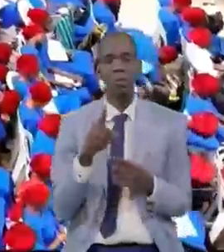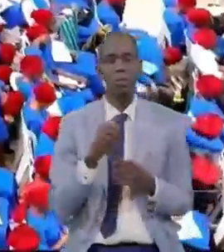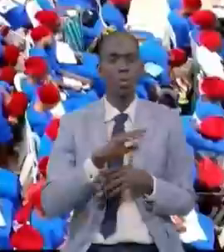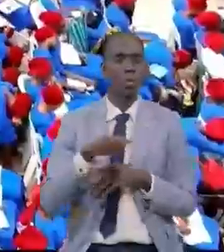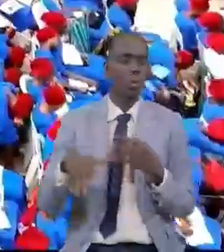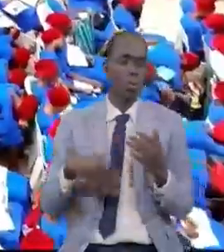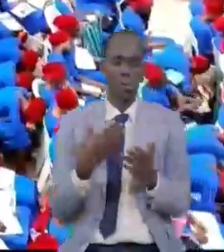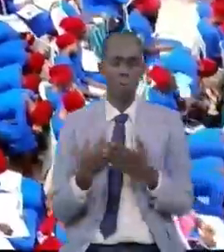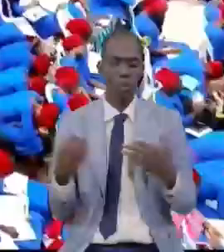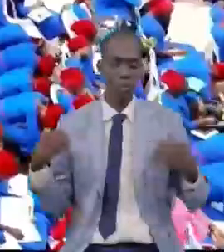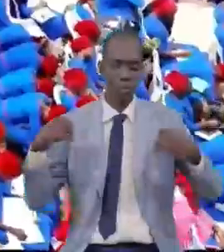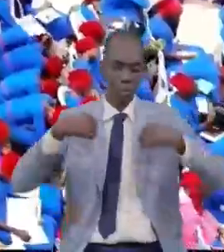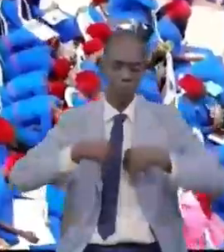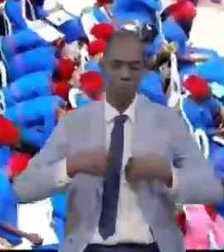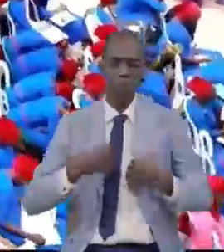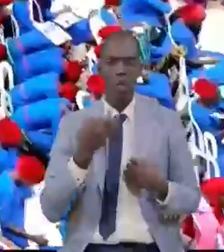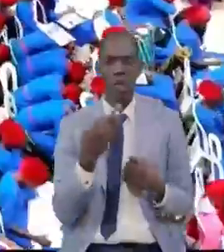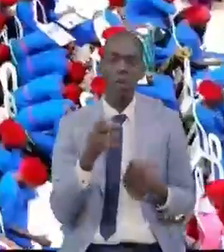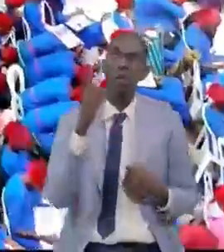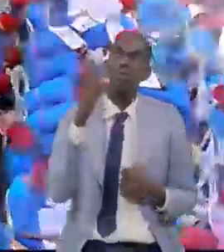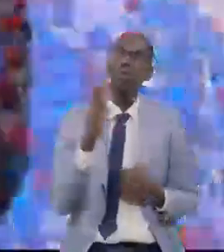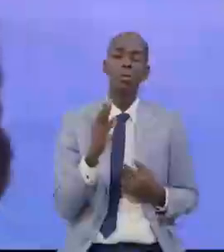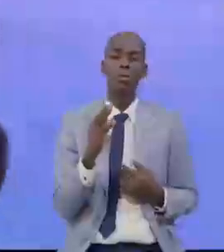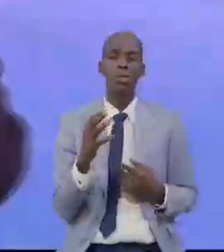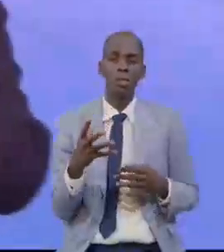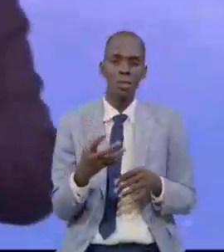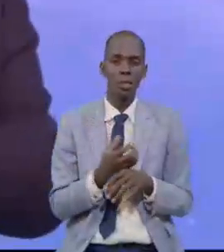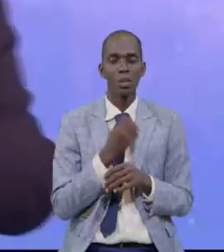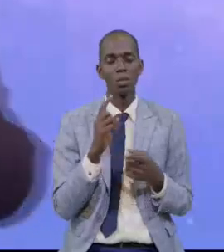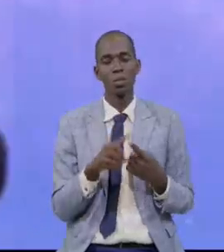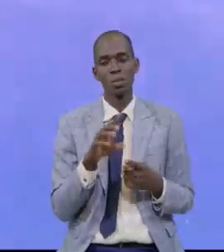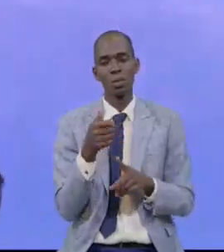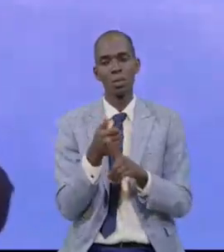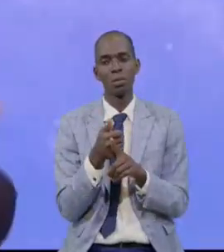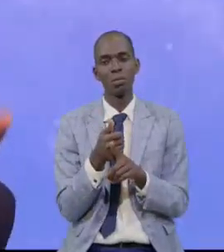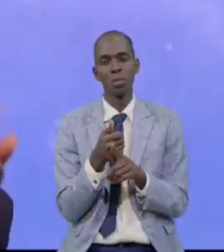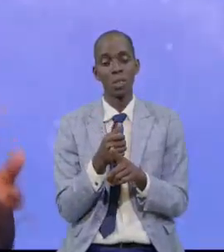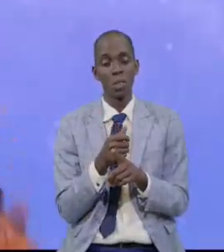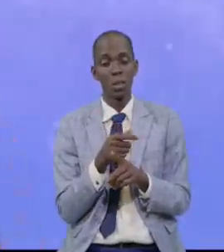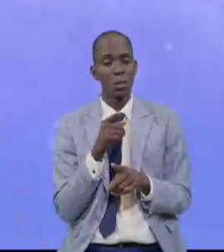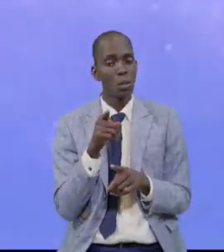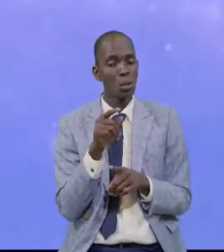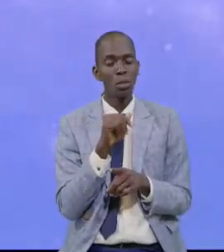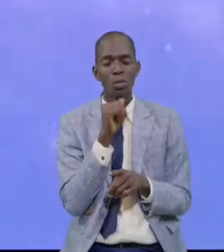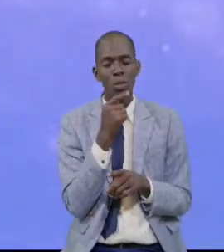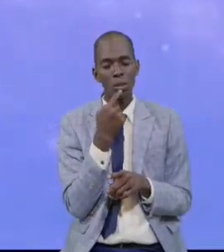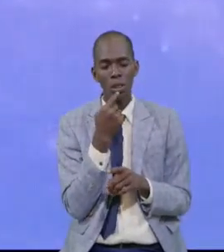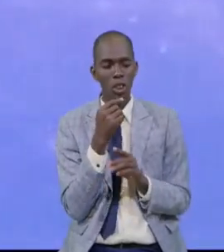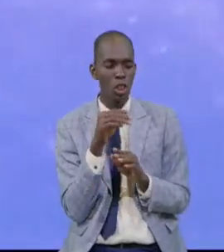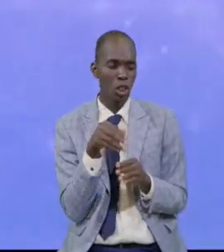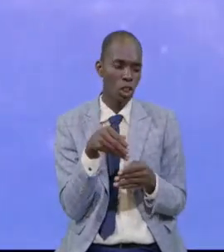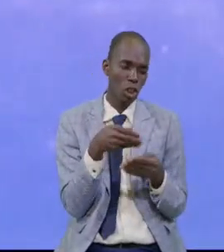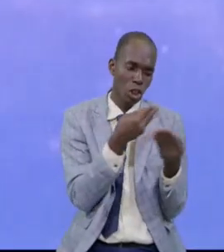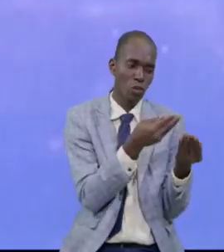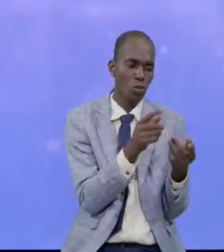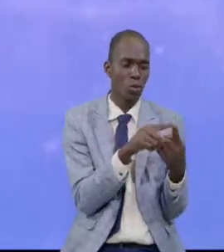God. Take unto you. Now, he didn't say, give unto them the